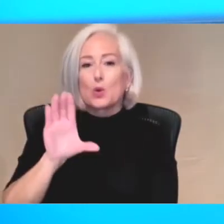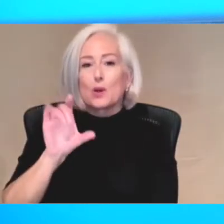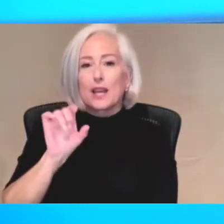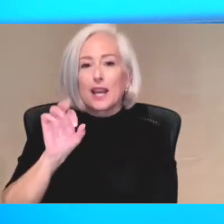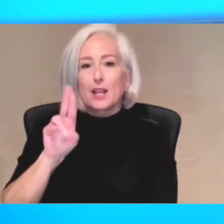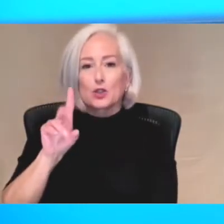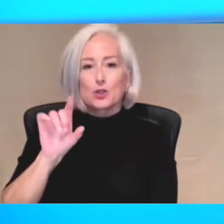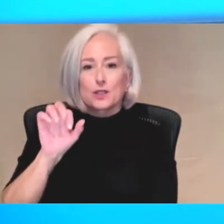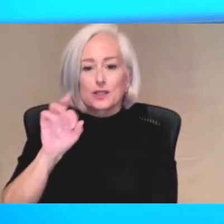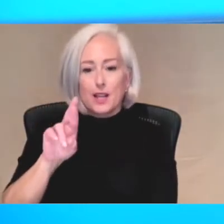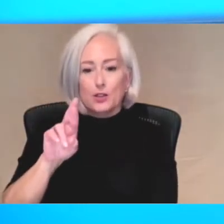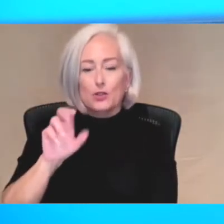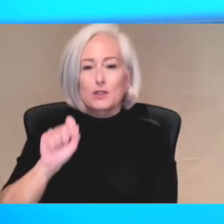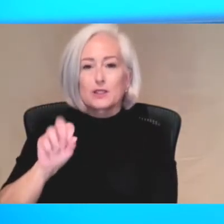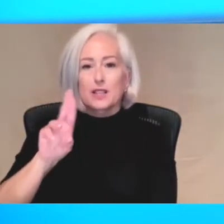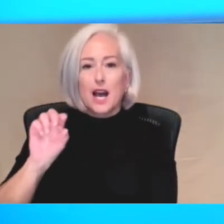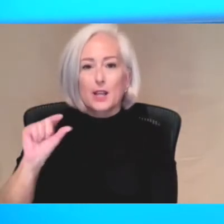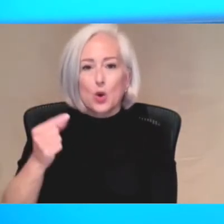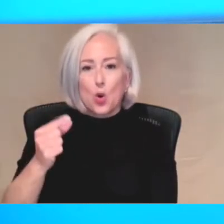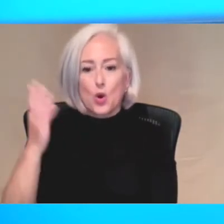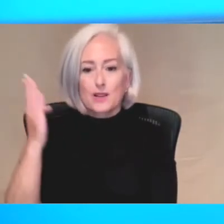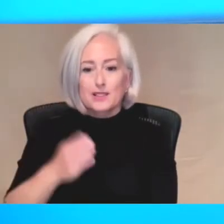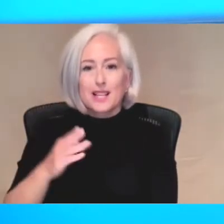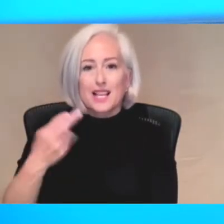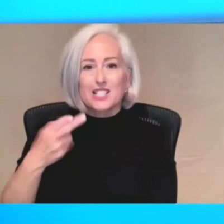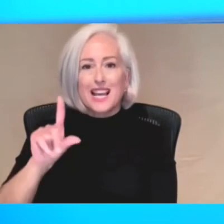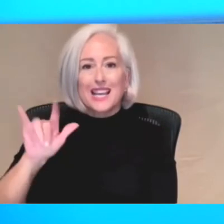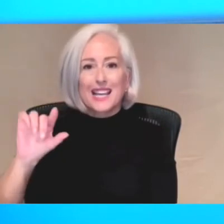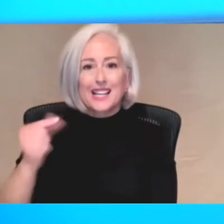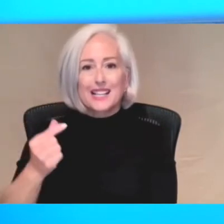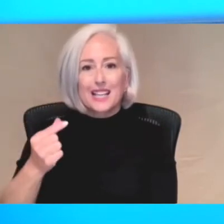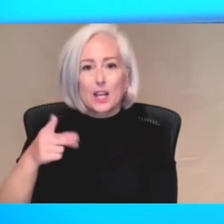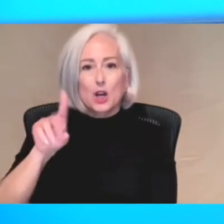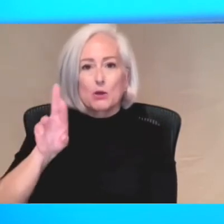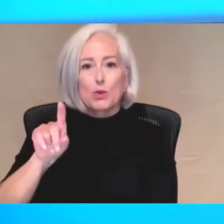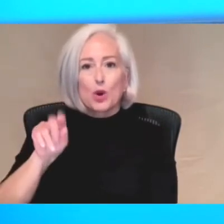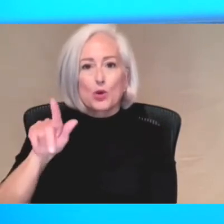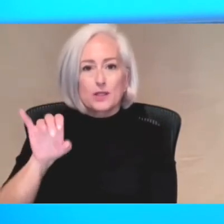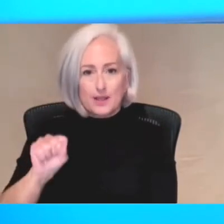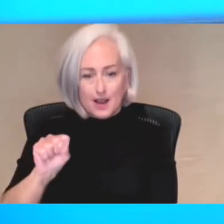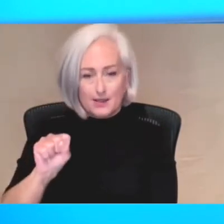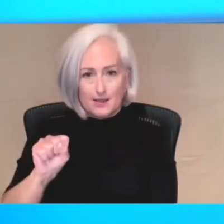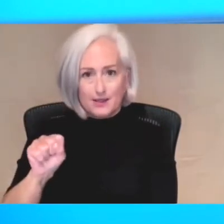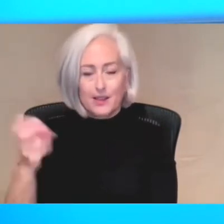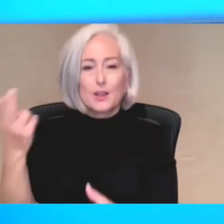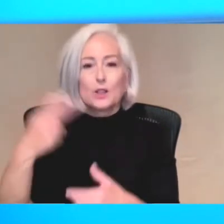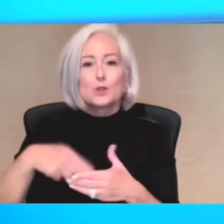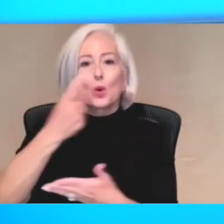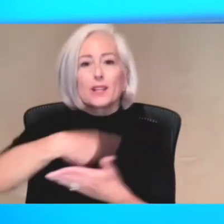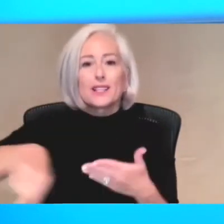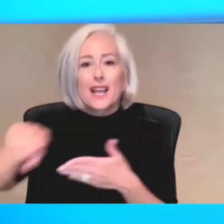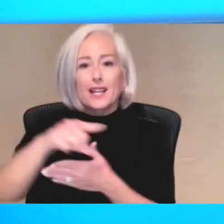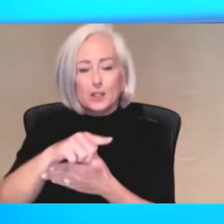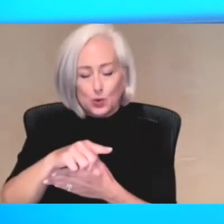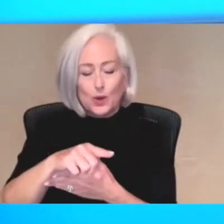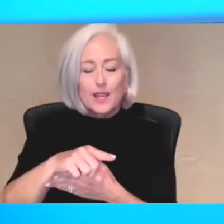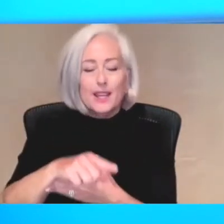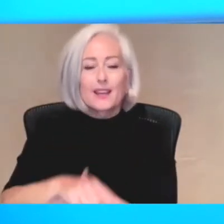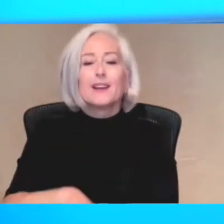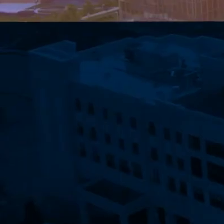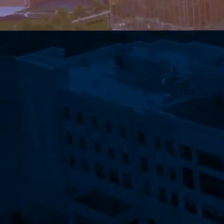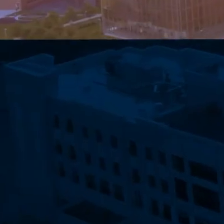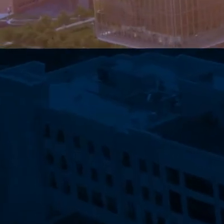kucancercenter.org/healing protons. That's it for today. Join us next week at 10 a.m. for Bench to Bedside. Thanks for